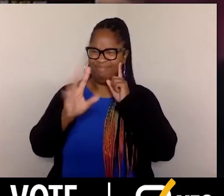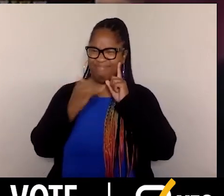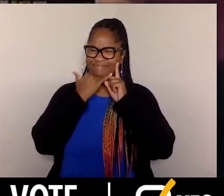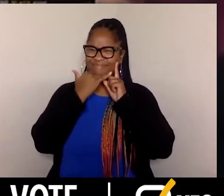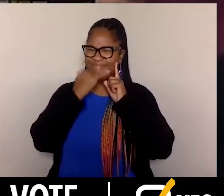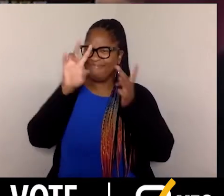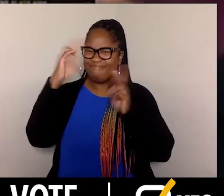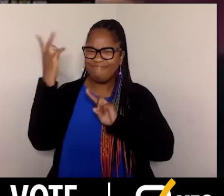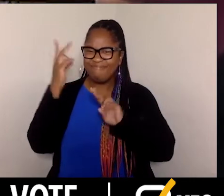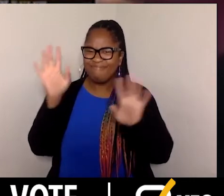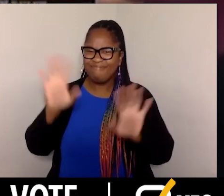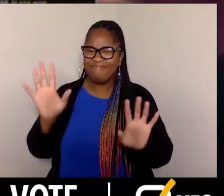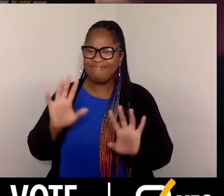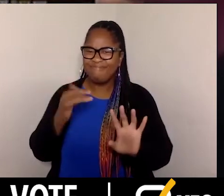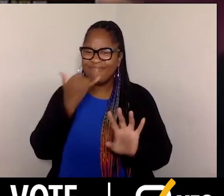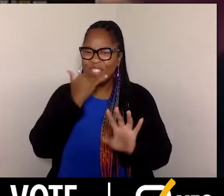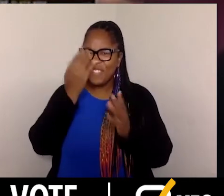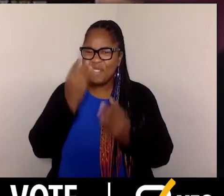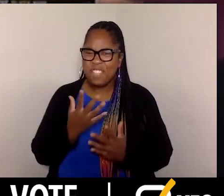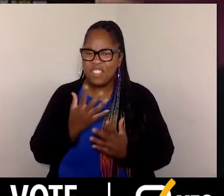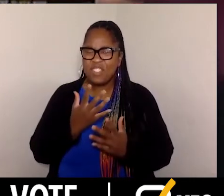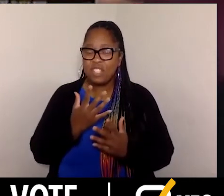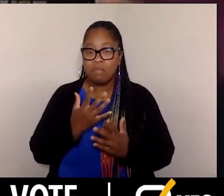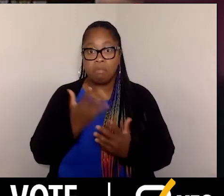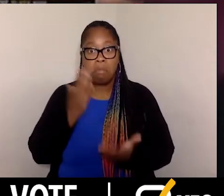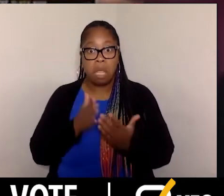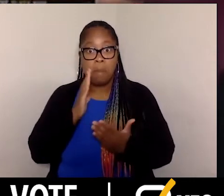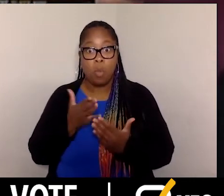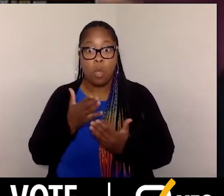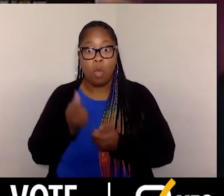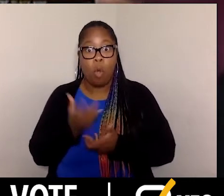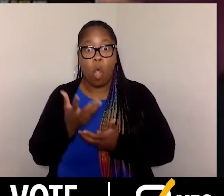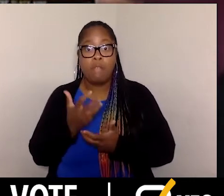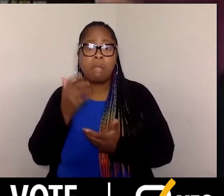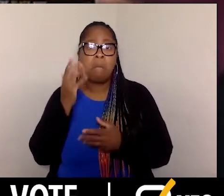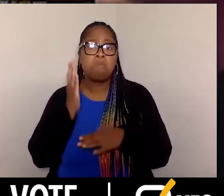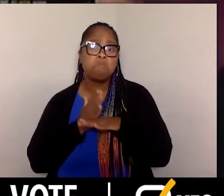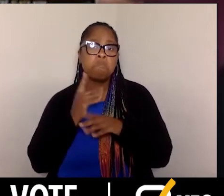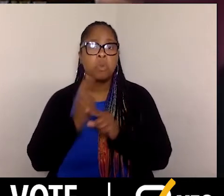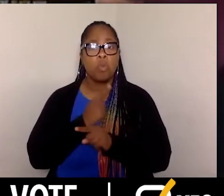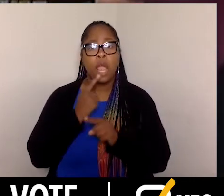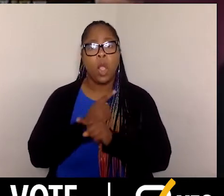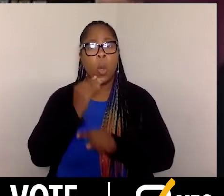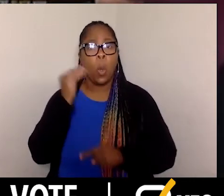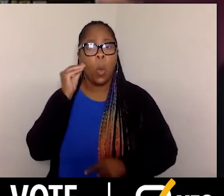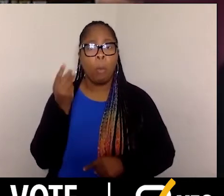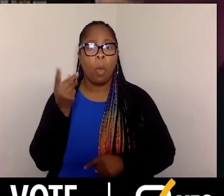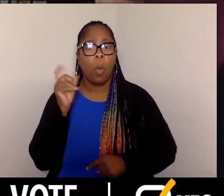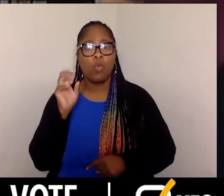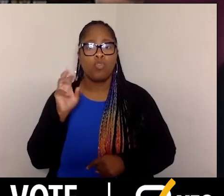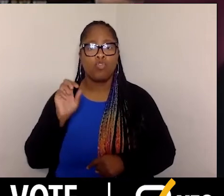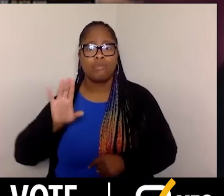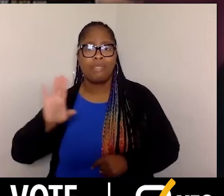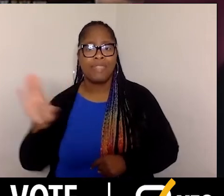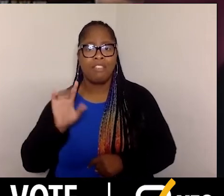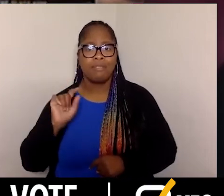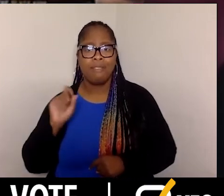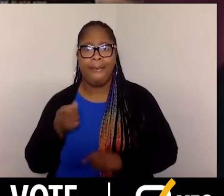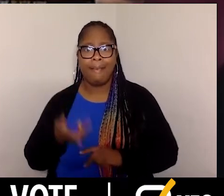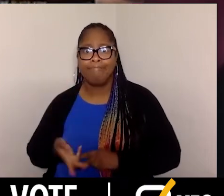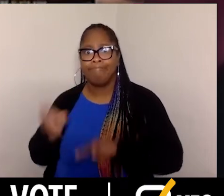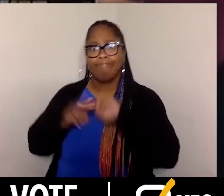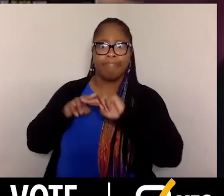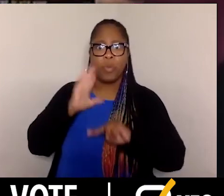15, that it will raise taxes on average homeowners. This is simply